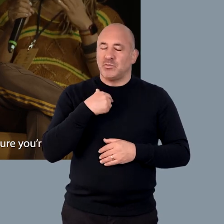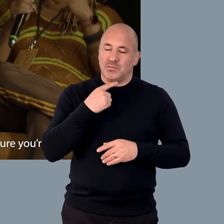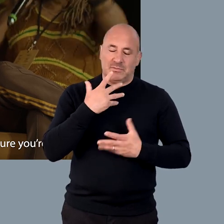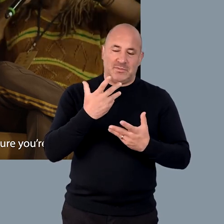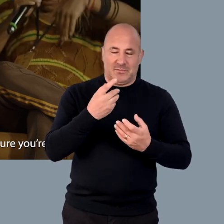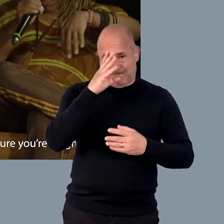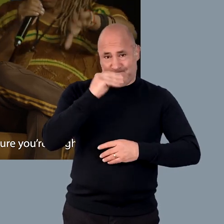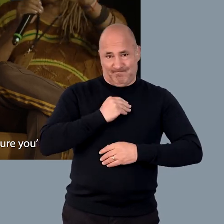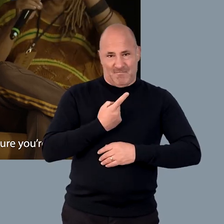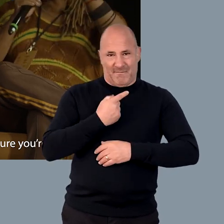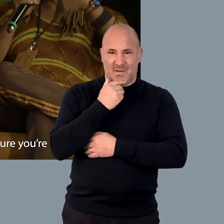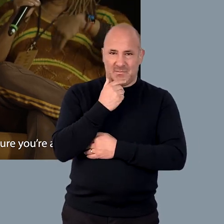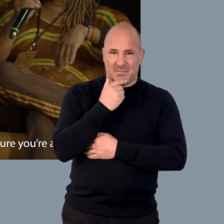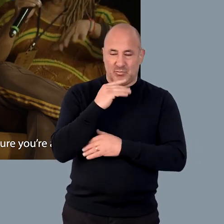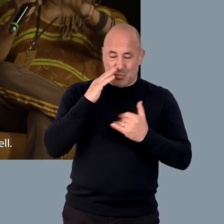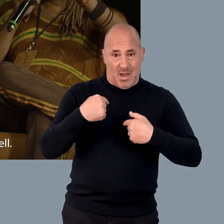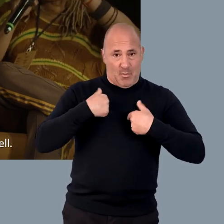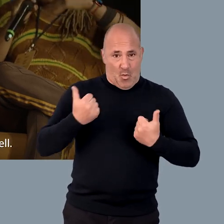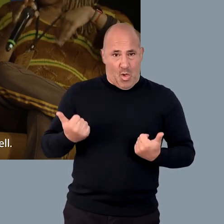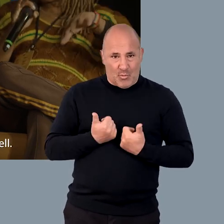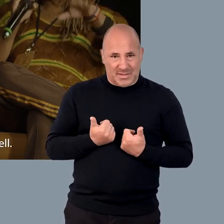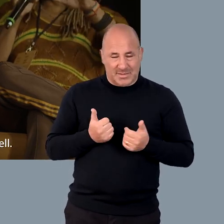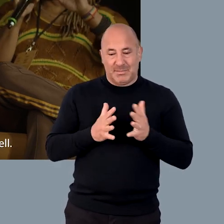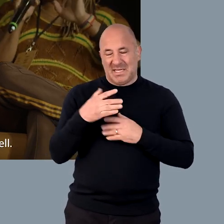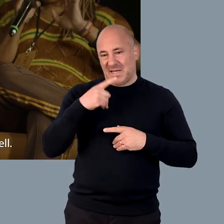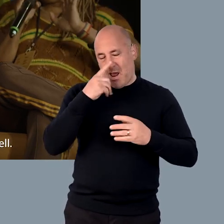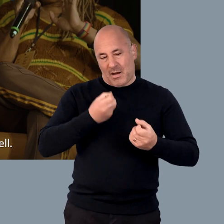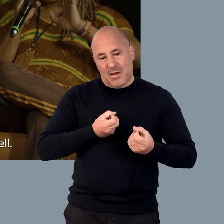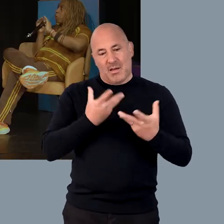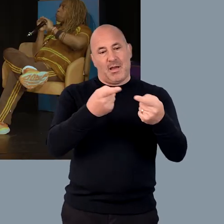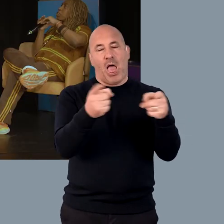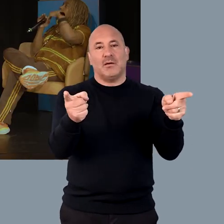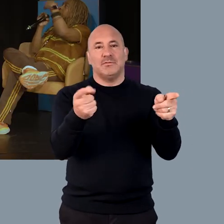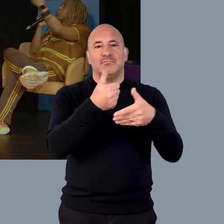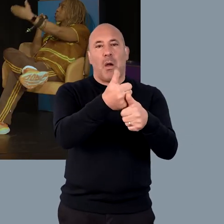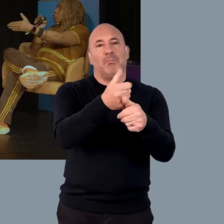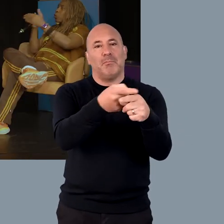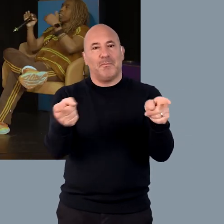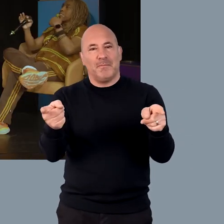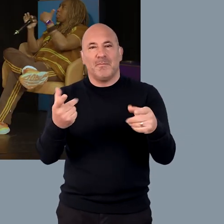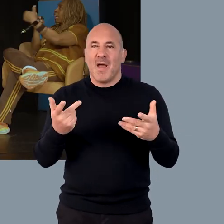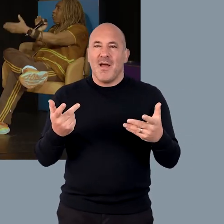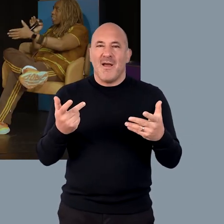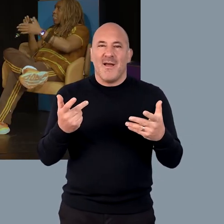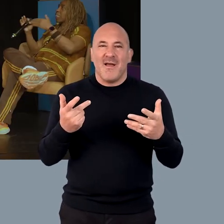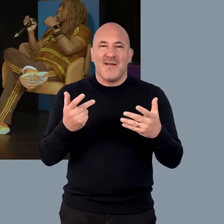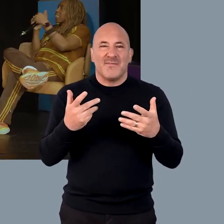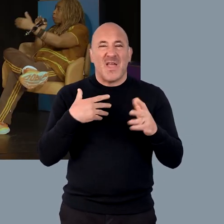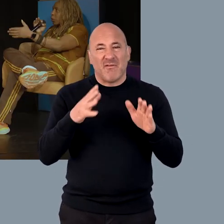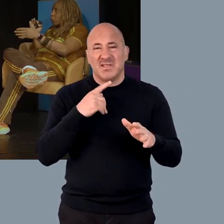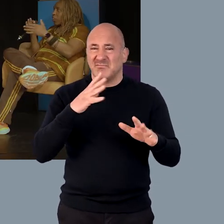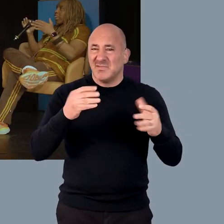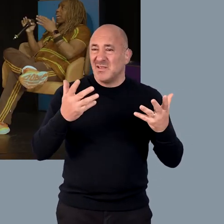always saying if I'm always saying to myself make sure you're all right so you can contribute to other people well But we have to it's all it's everything